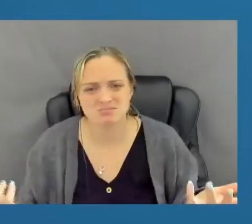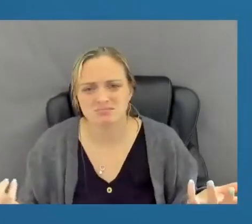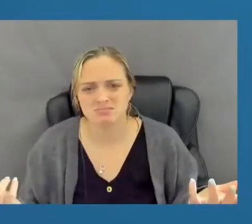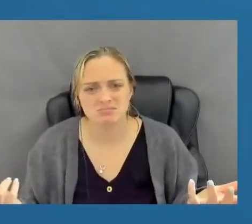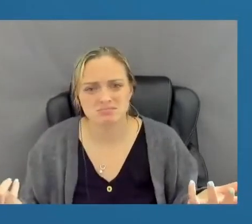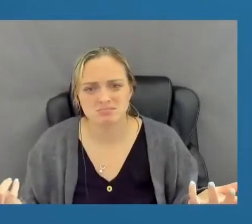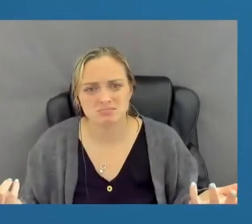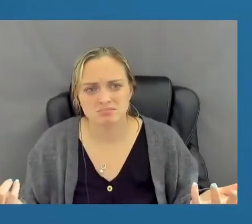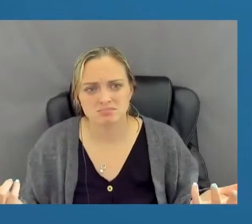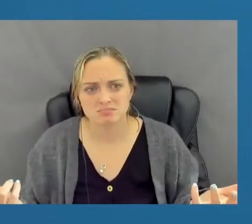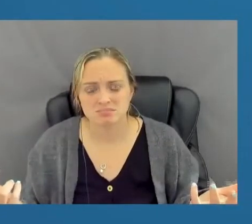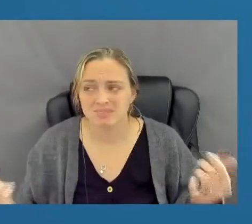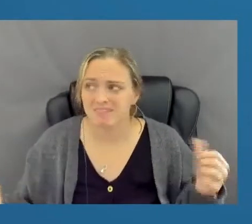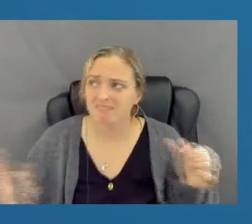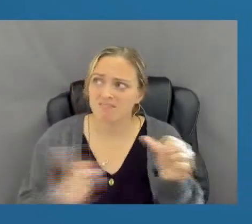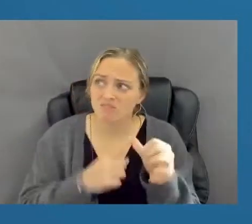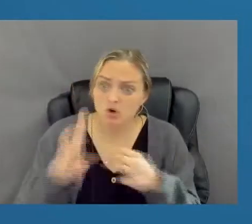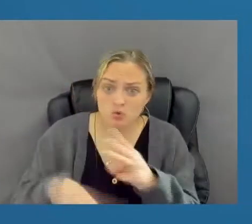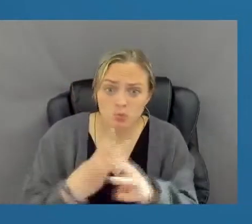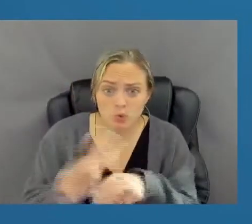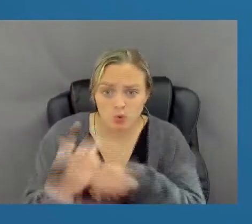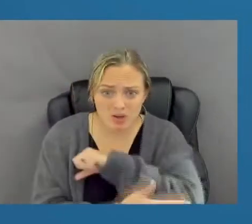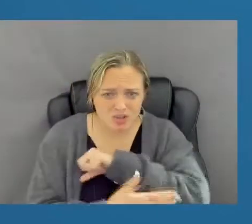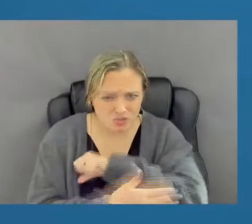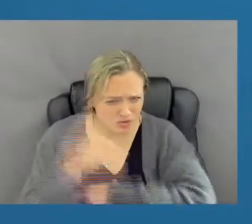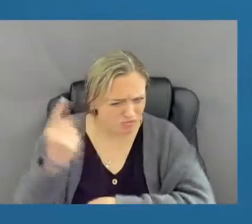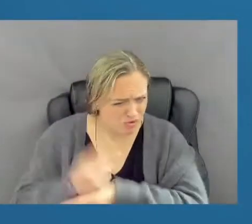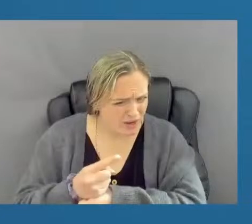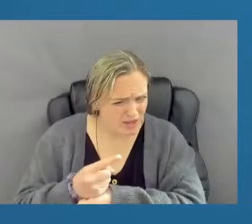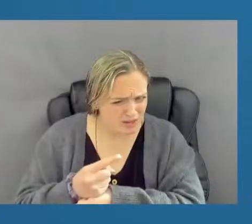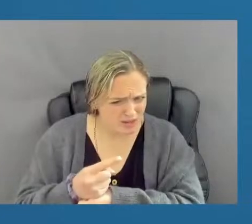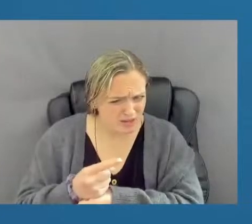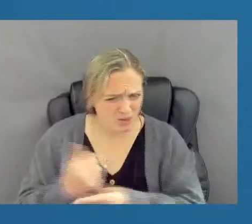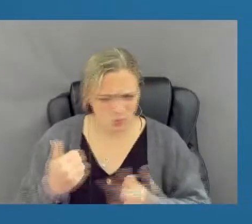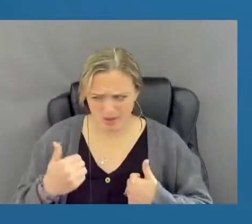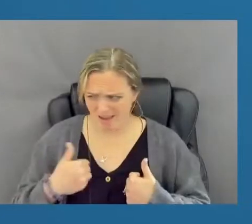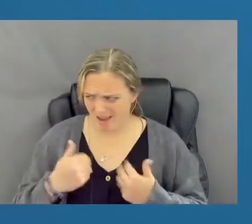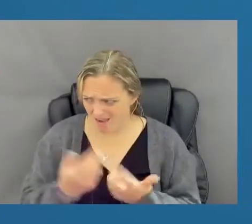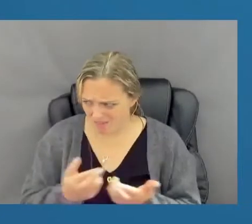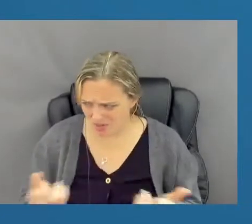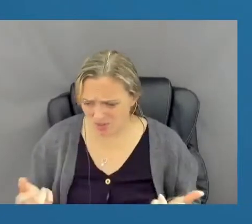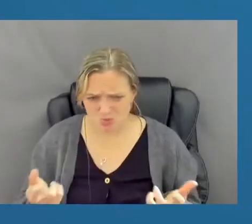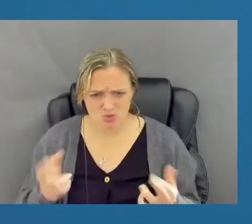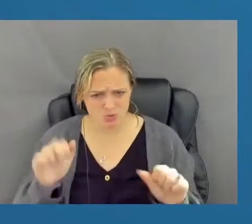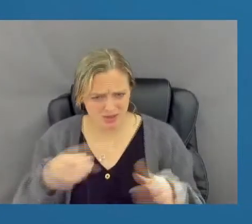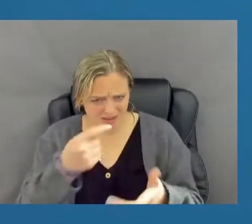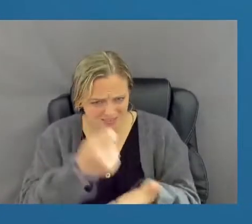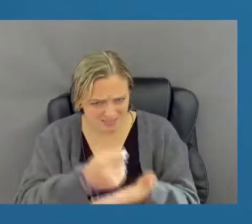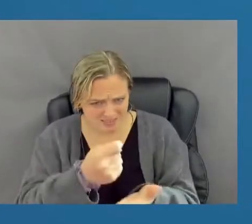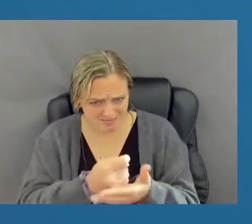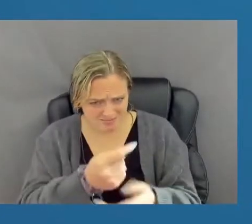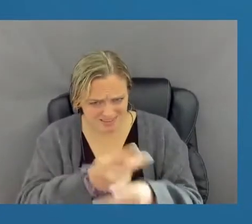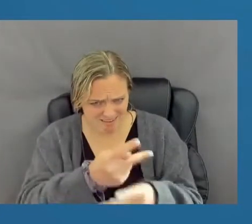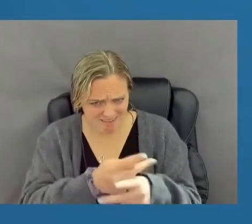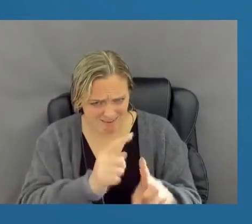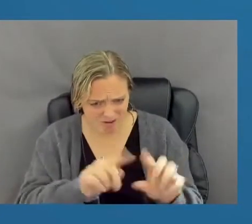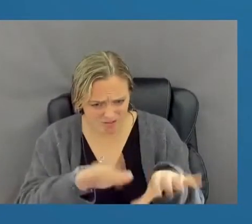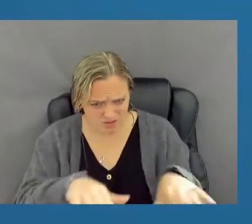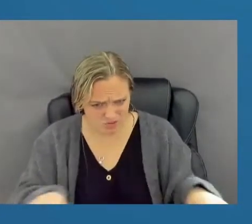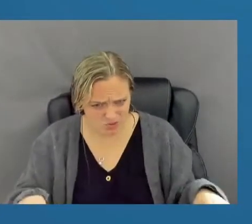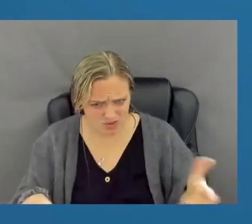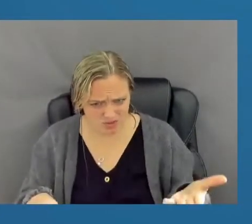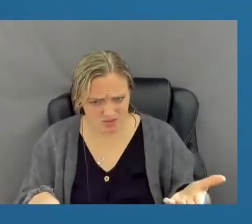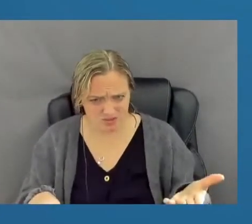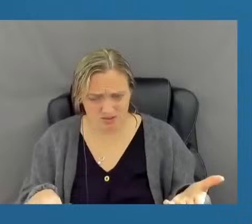This is a first world country, are we not? Do we not have the abundance, the resources to take care of our little kids? Is that